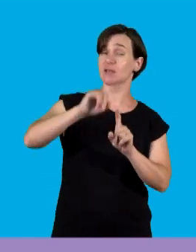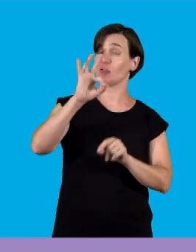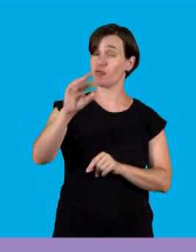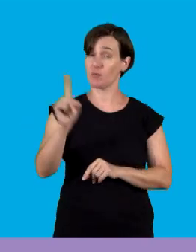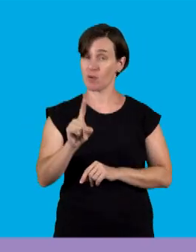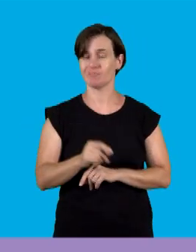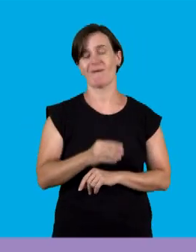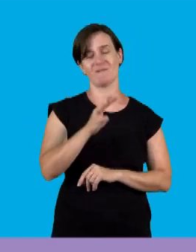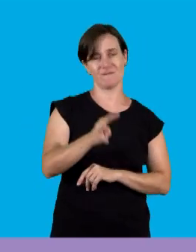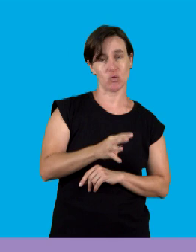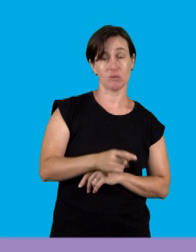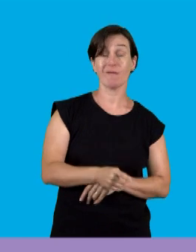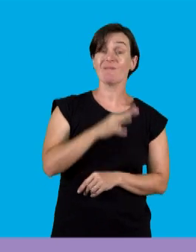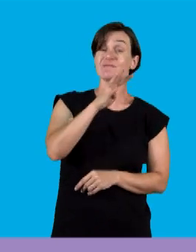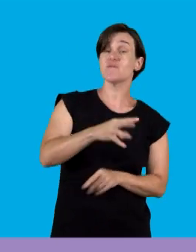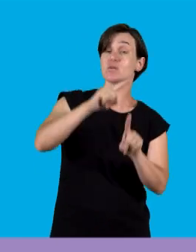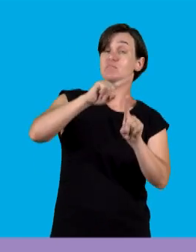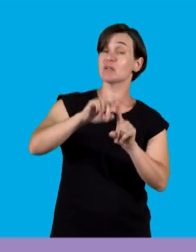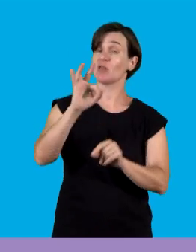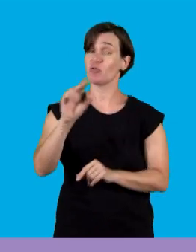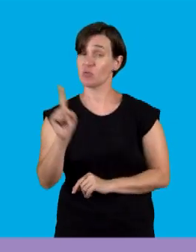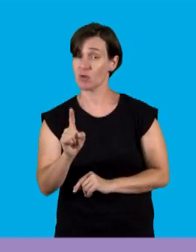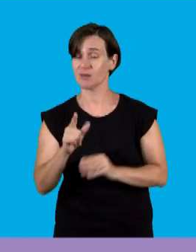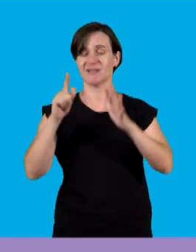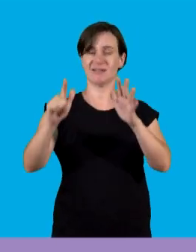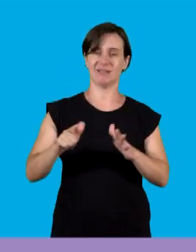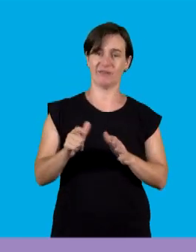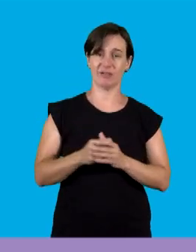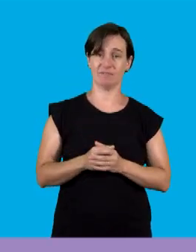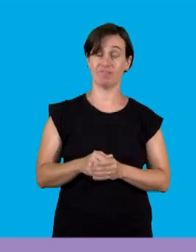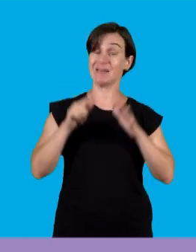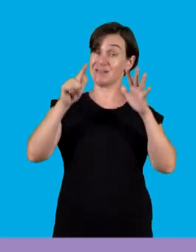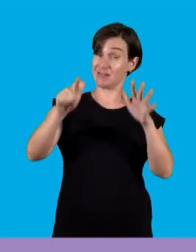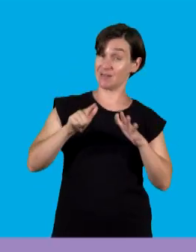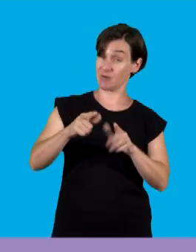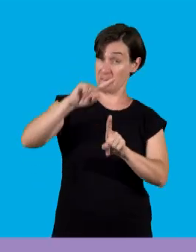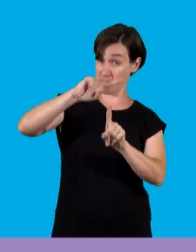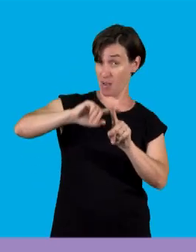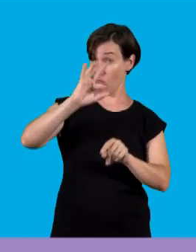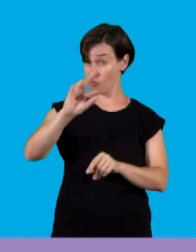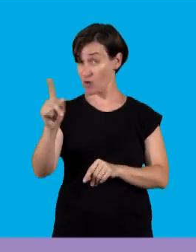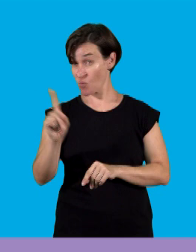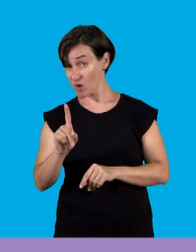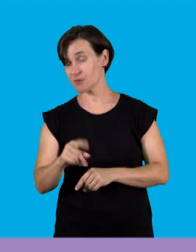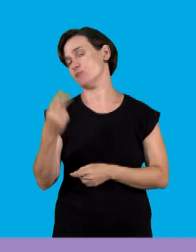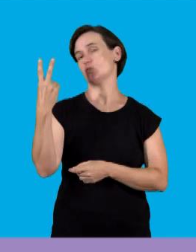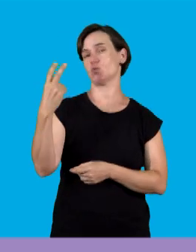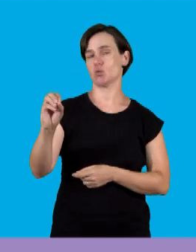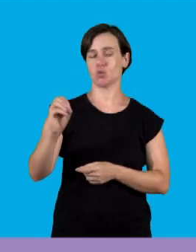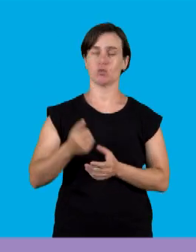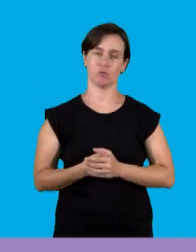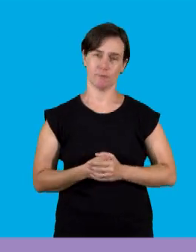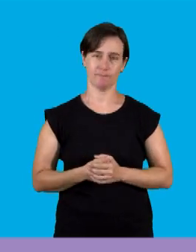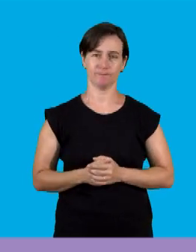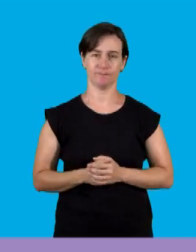14. And when we add 3 to 14, we will get a 17. And when we add 3 to